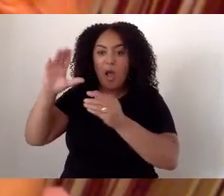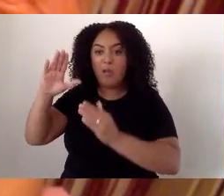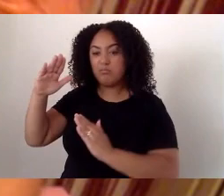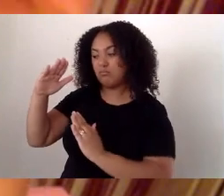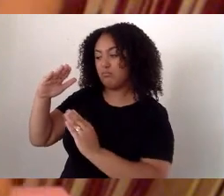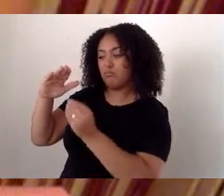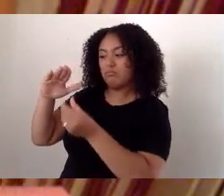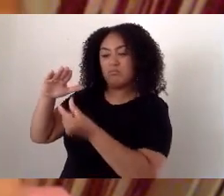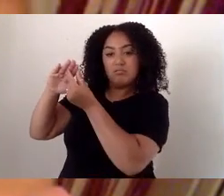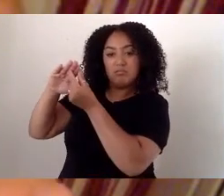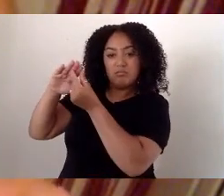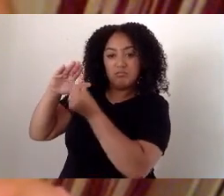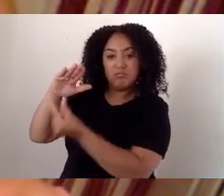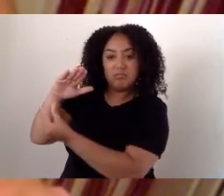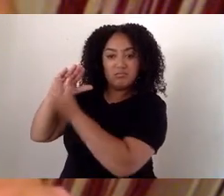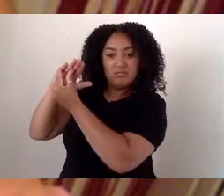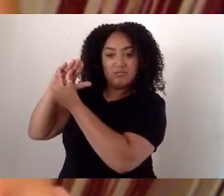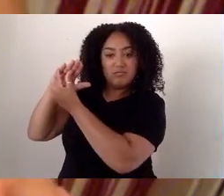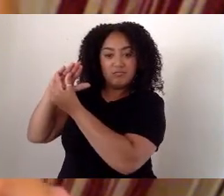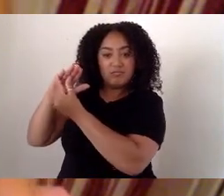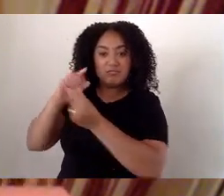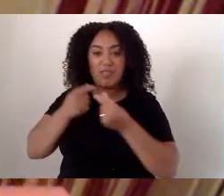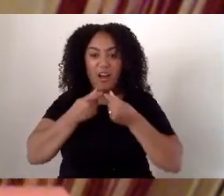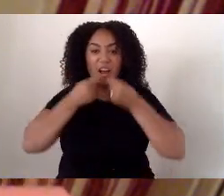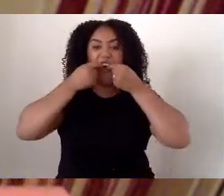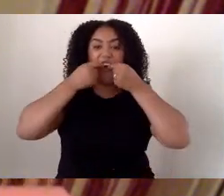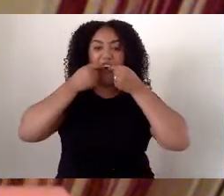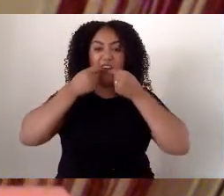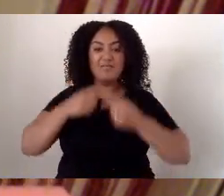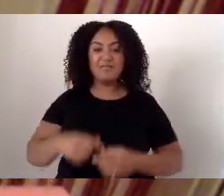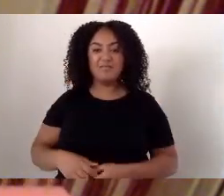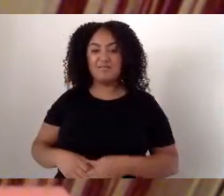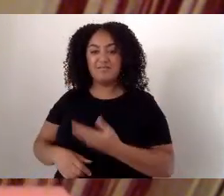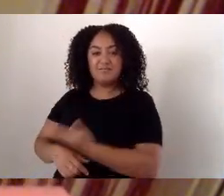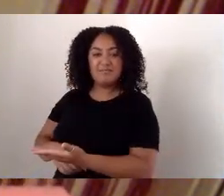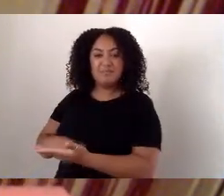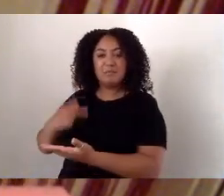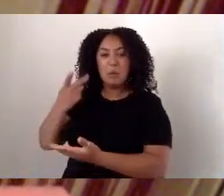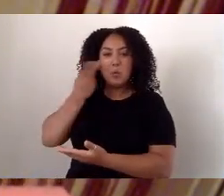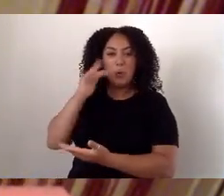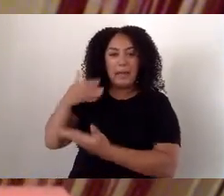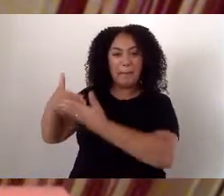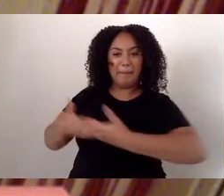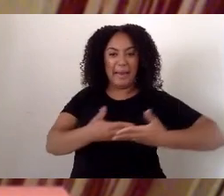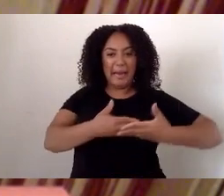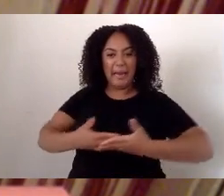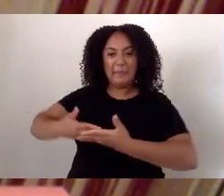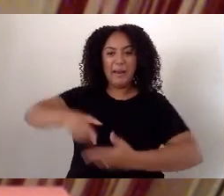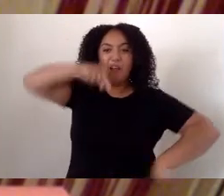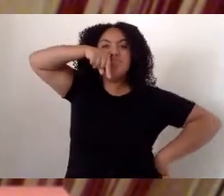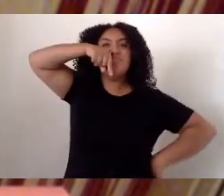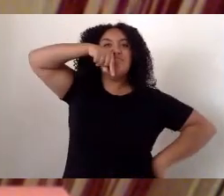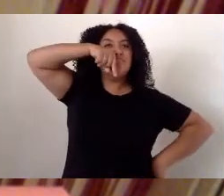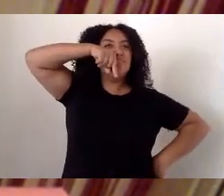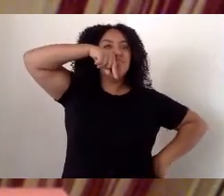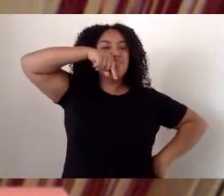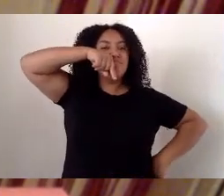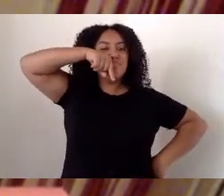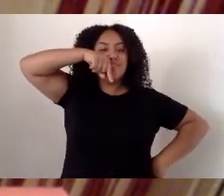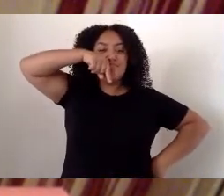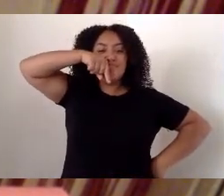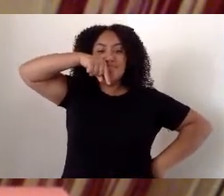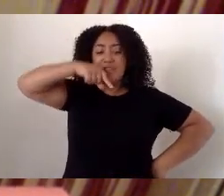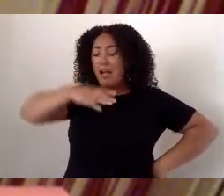voila. I have a baby newborn sitting on my kitchen table. My baby's first tooth. I'm